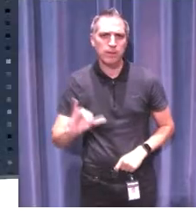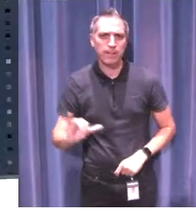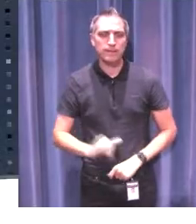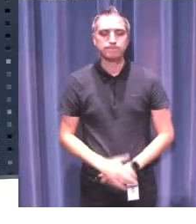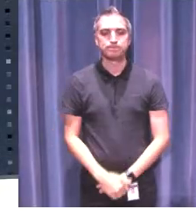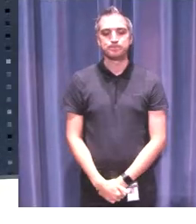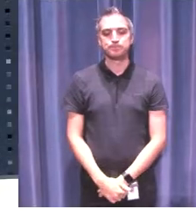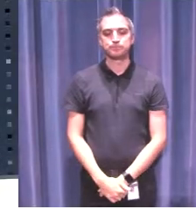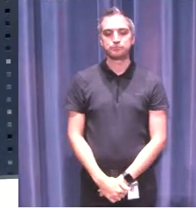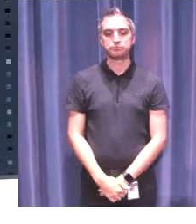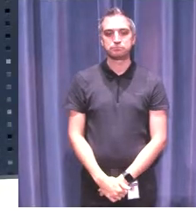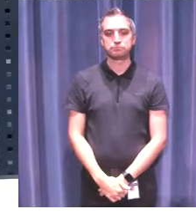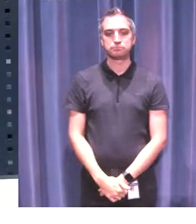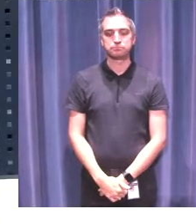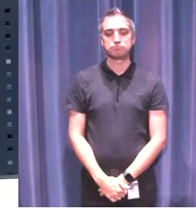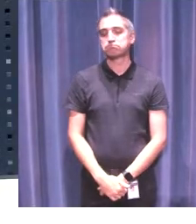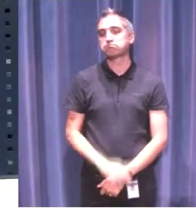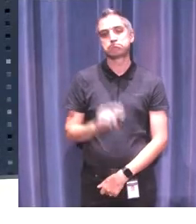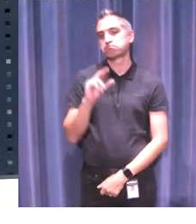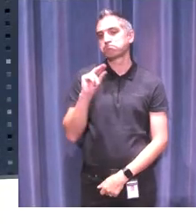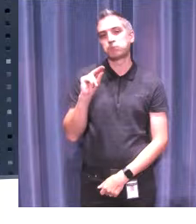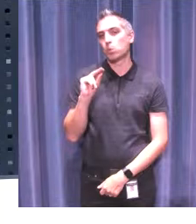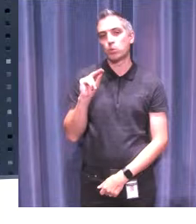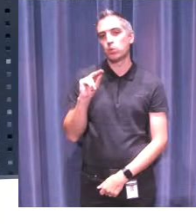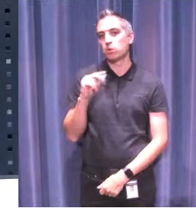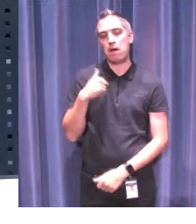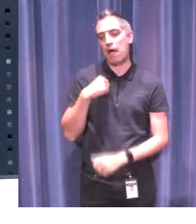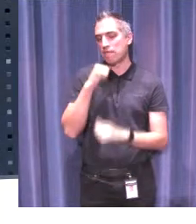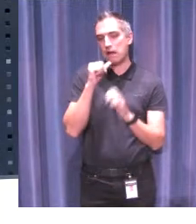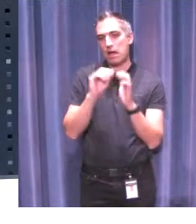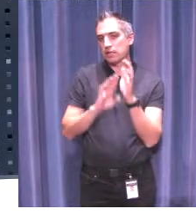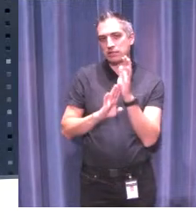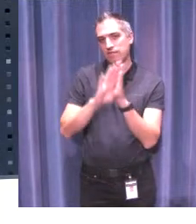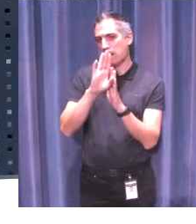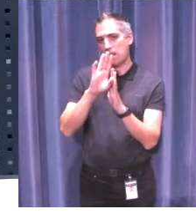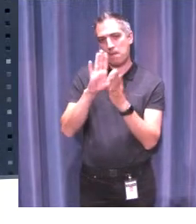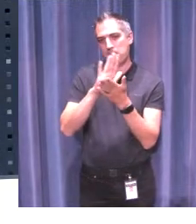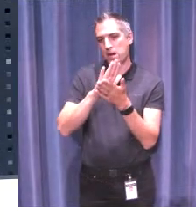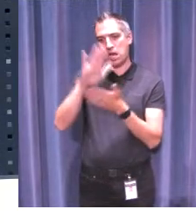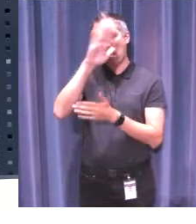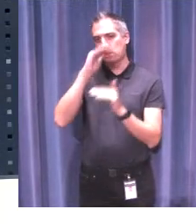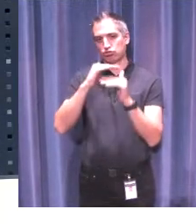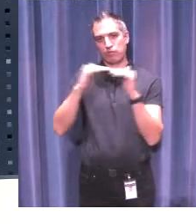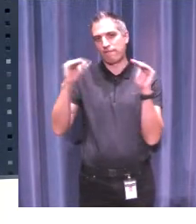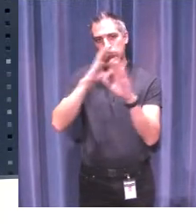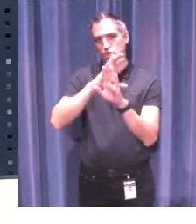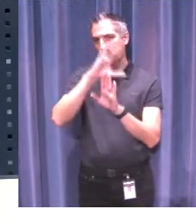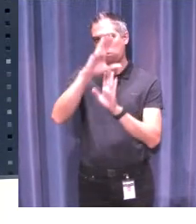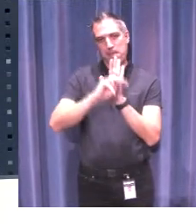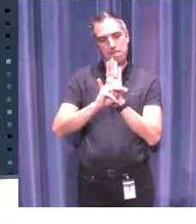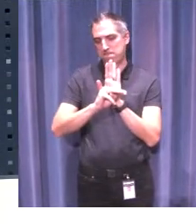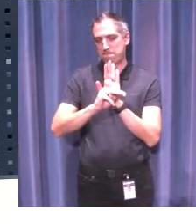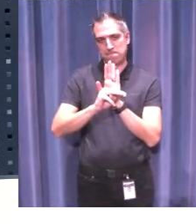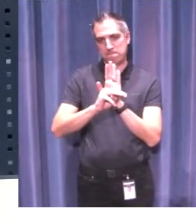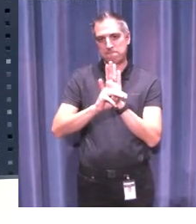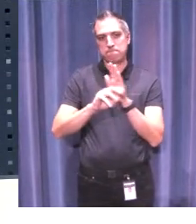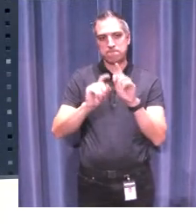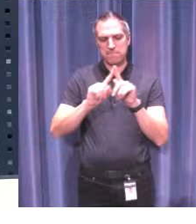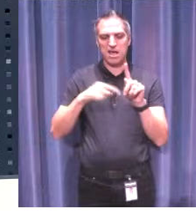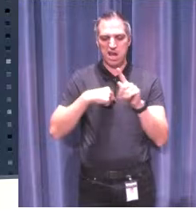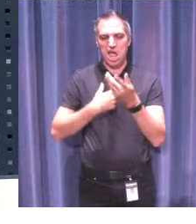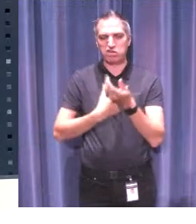No, I have not developed college level curriculum, but I trust there